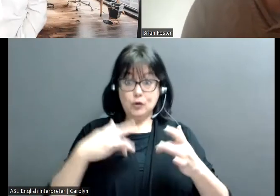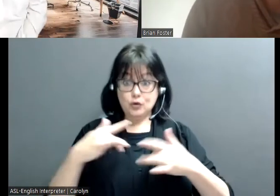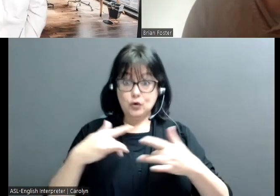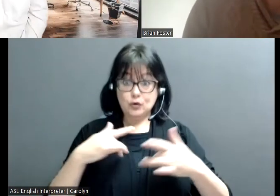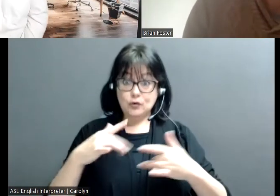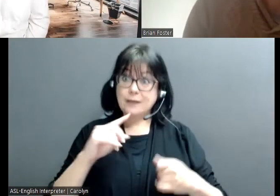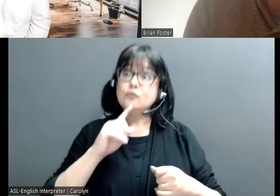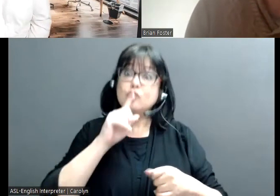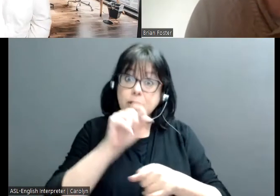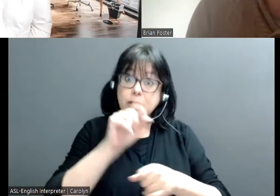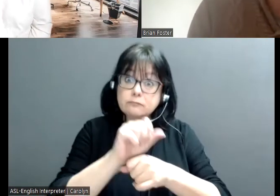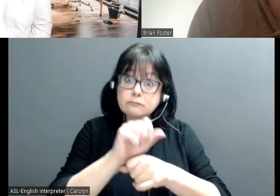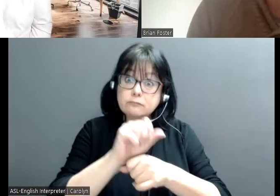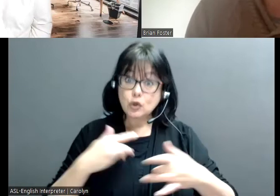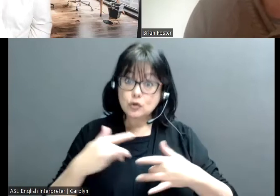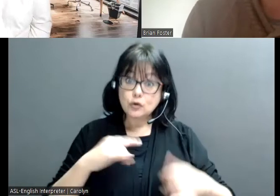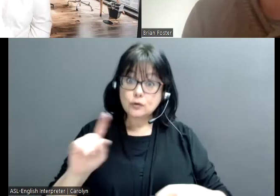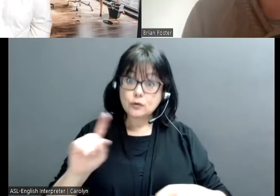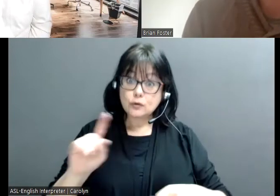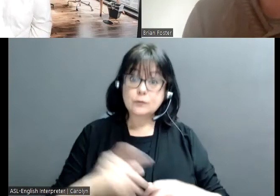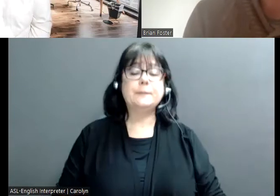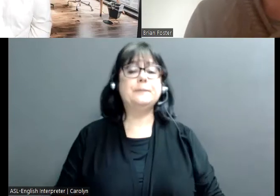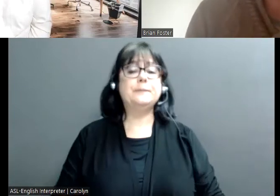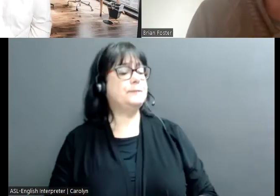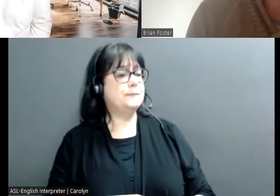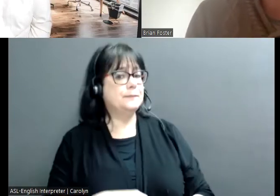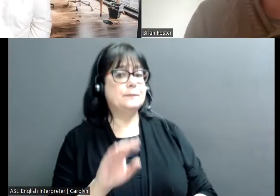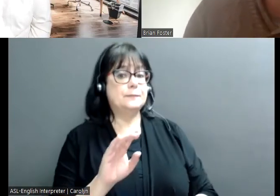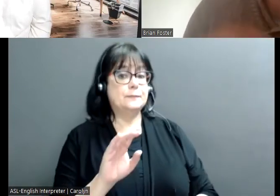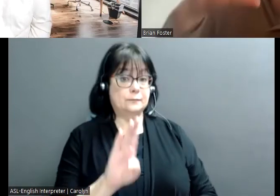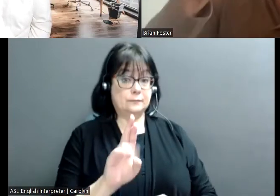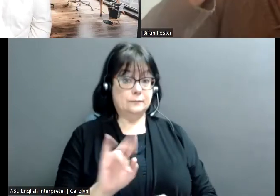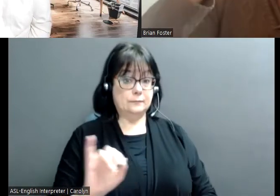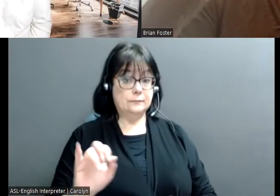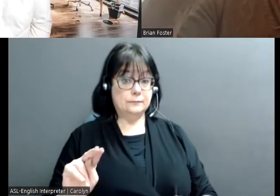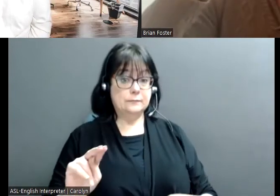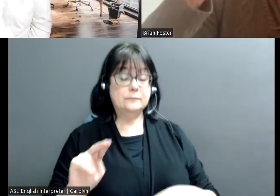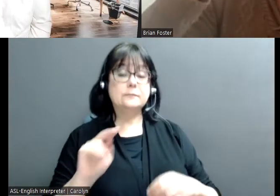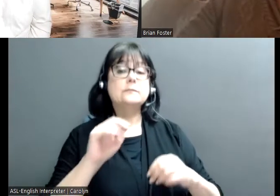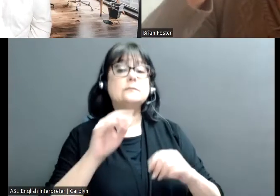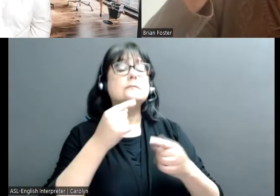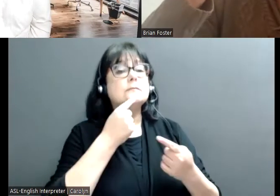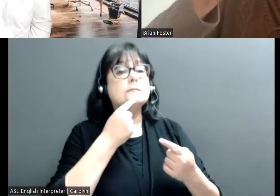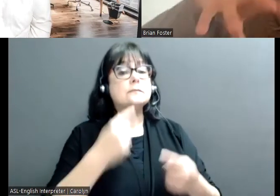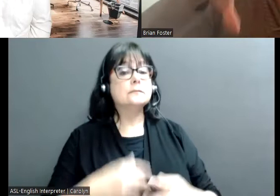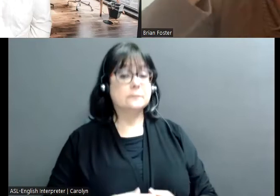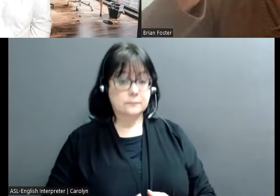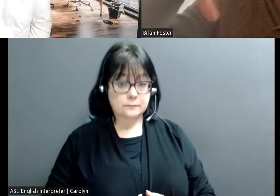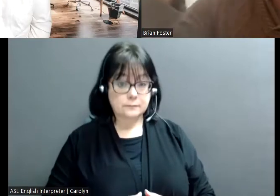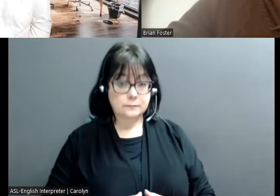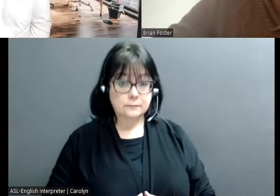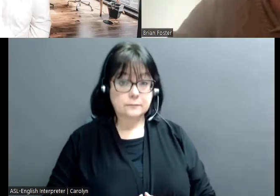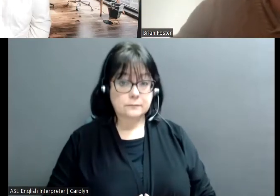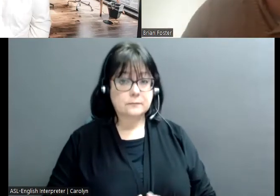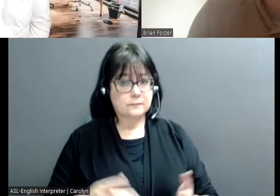concern? Yeah, I think actually what we found from talking, so we have essentially facilitators in